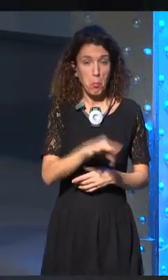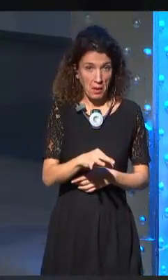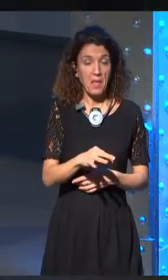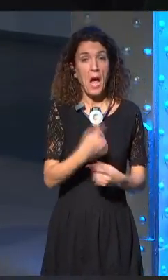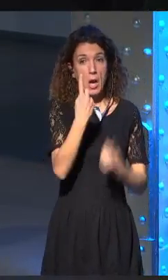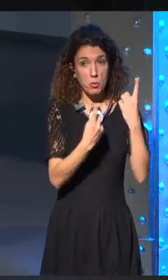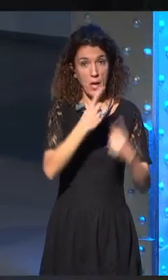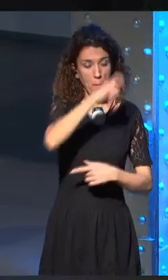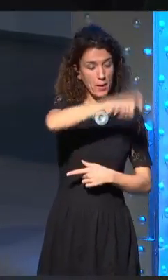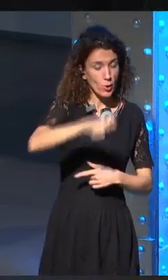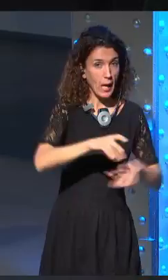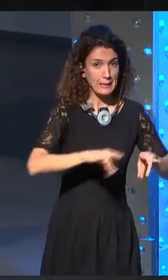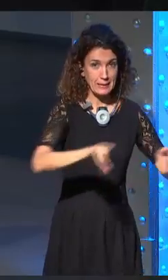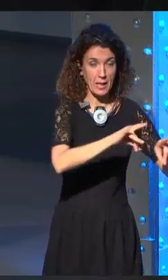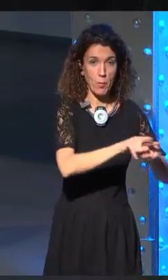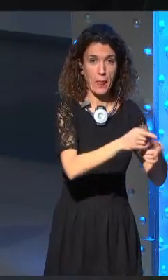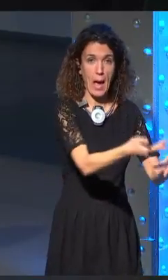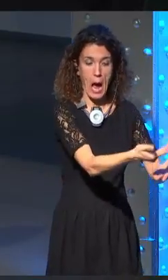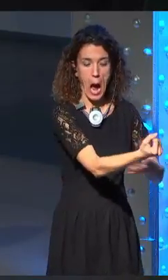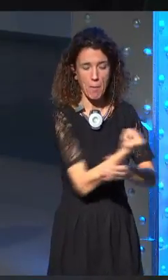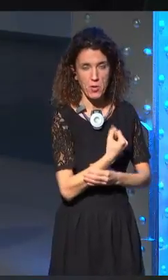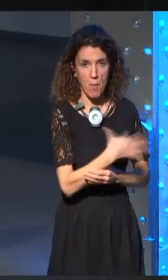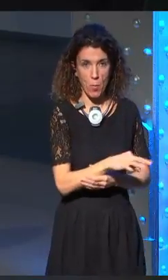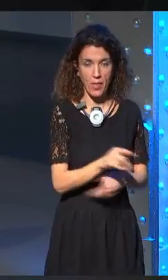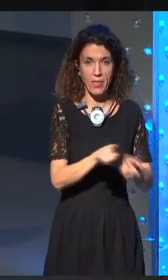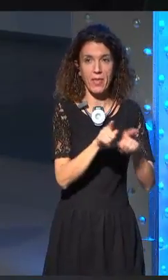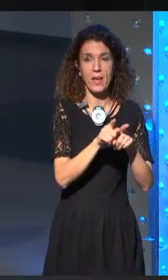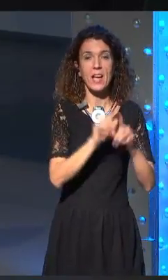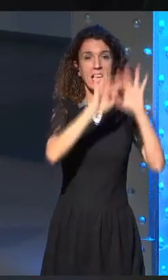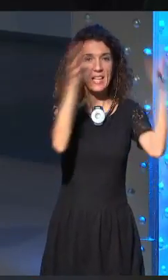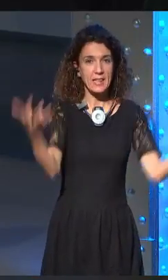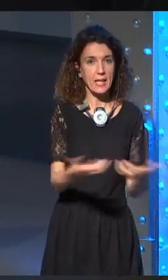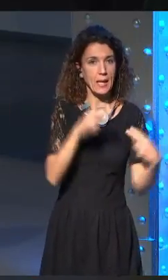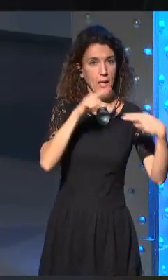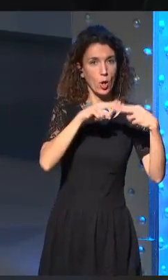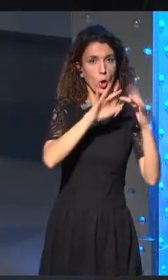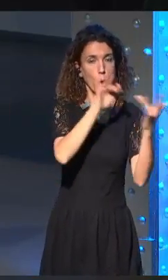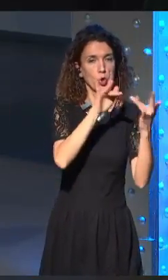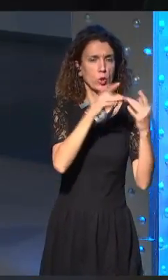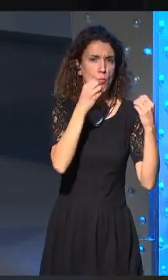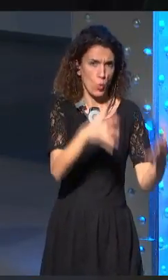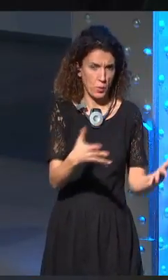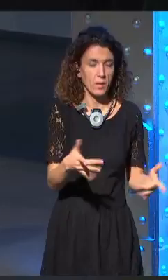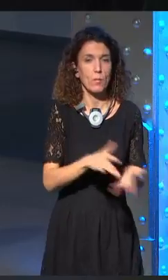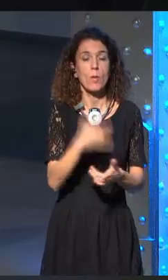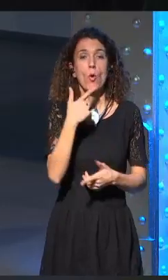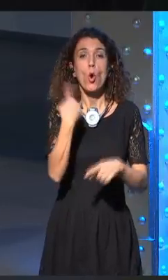you, but we have an internet connection that's good enough that I bought things on Amazon from